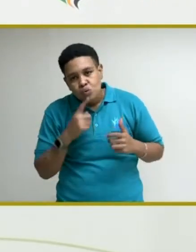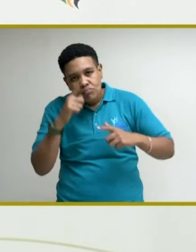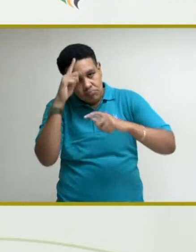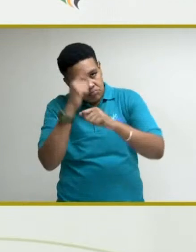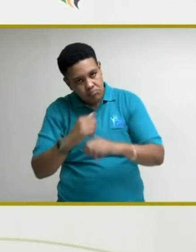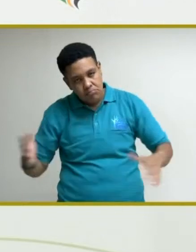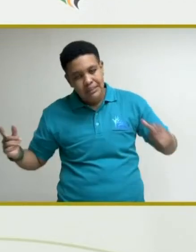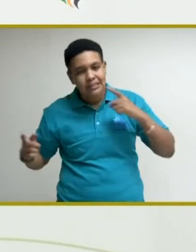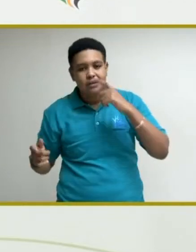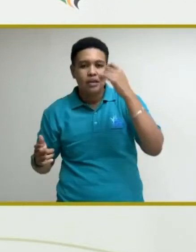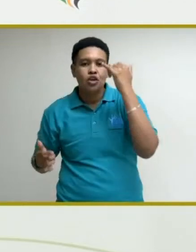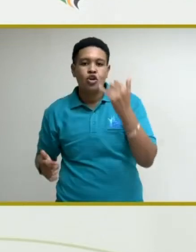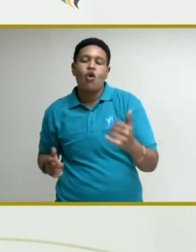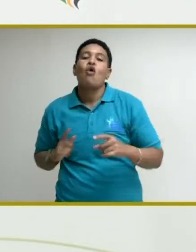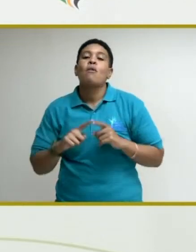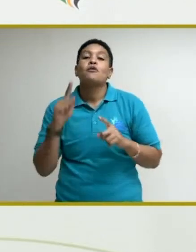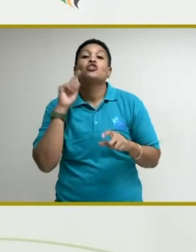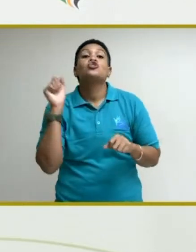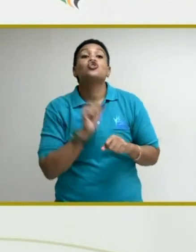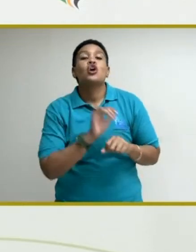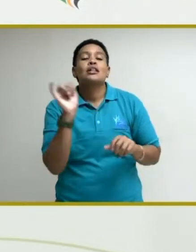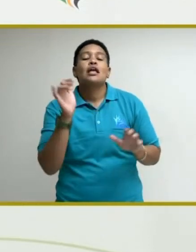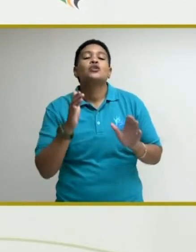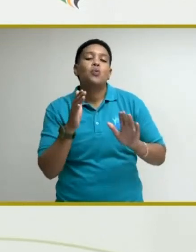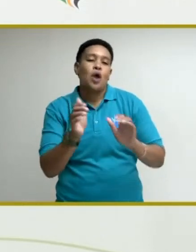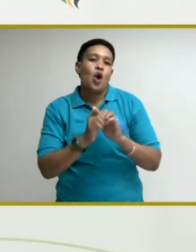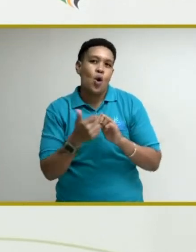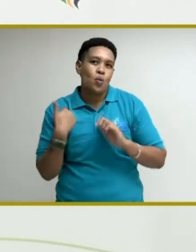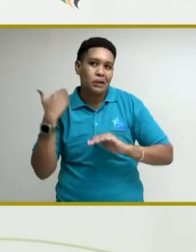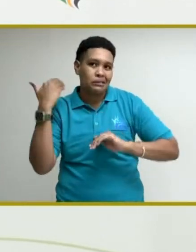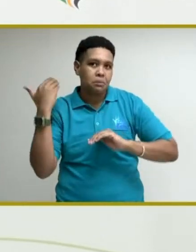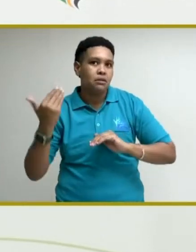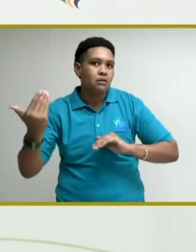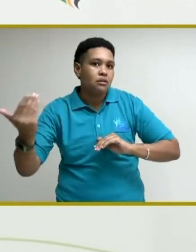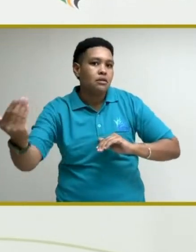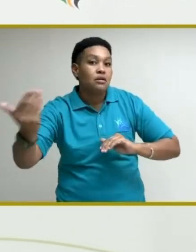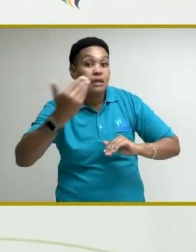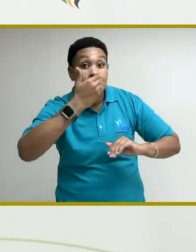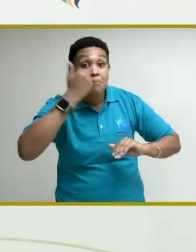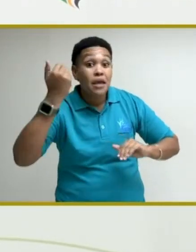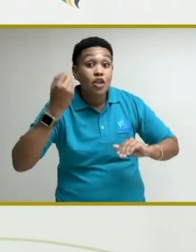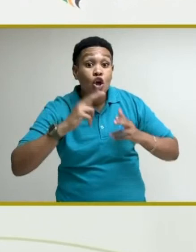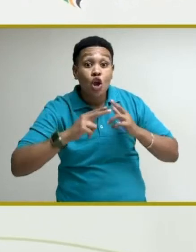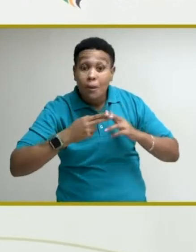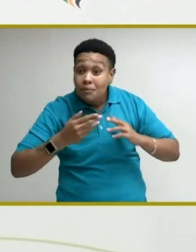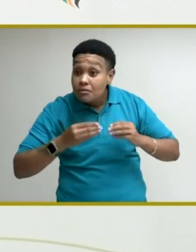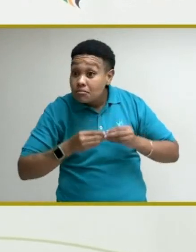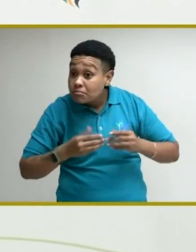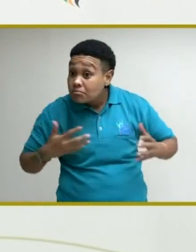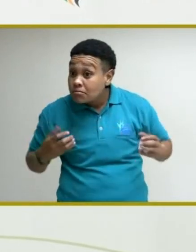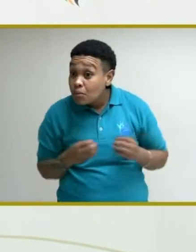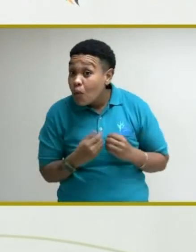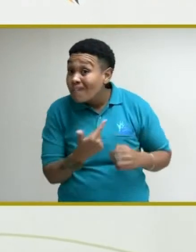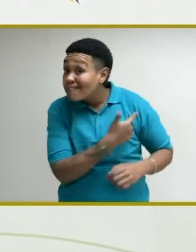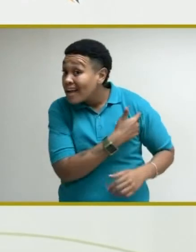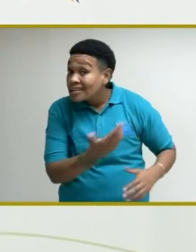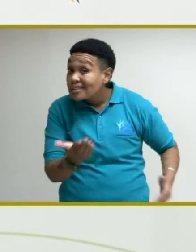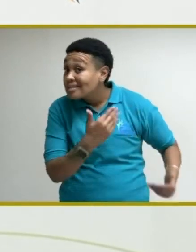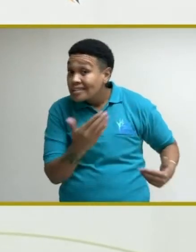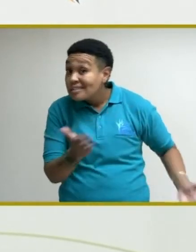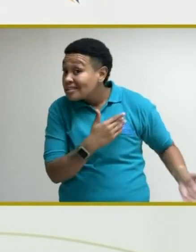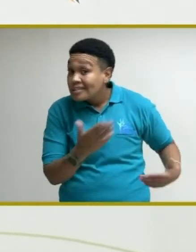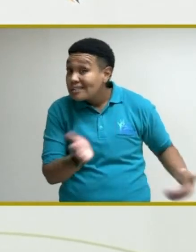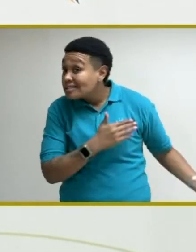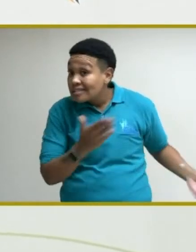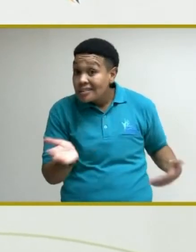that now, but certainly that is the way in which we are going, that the better our numbers get, the more we get